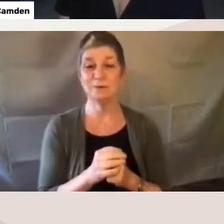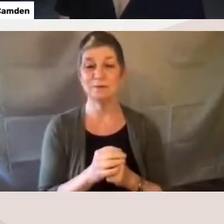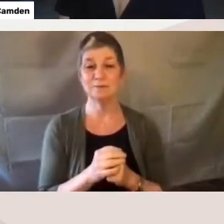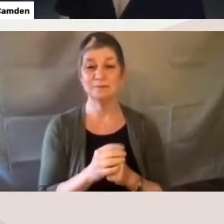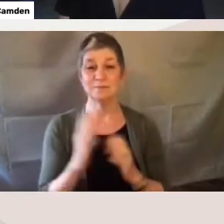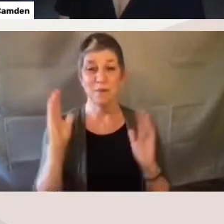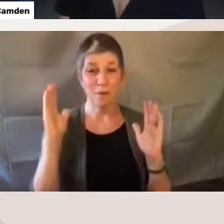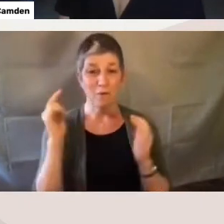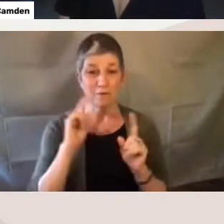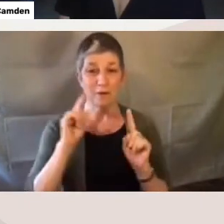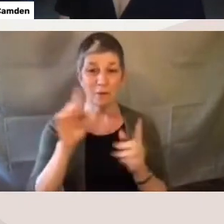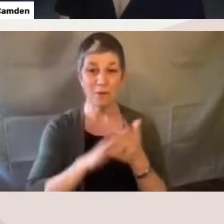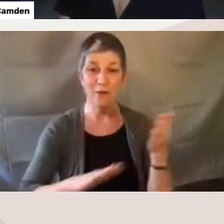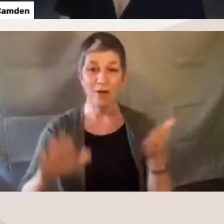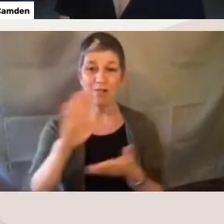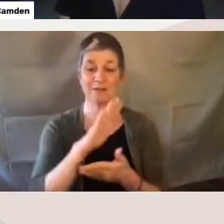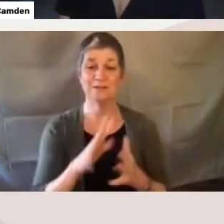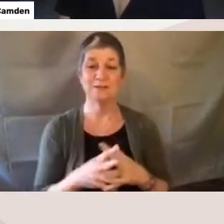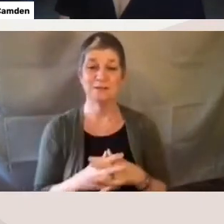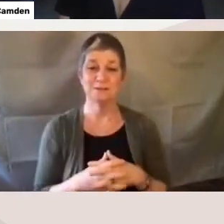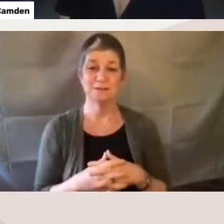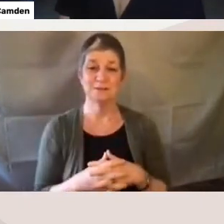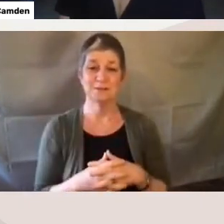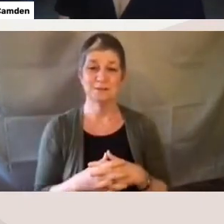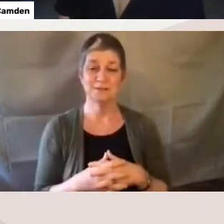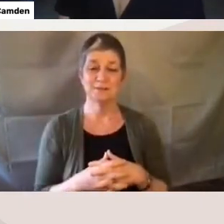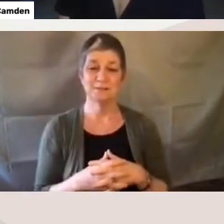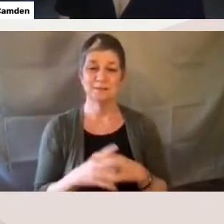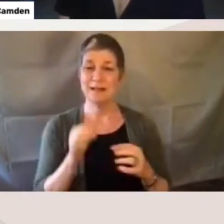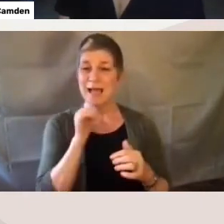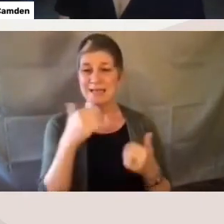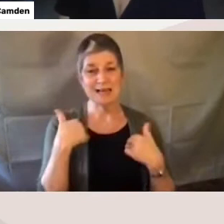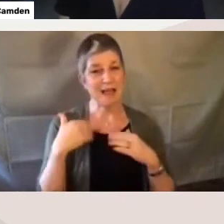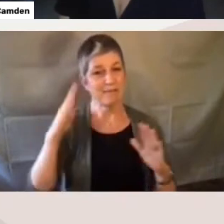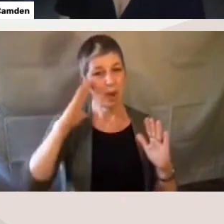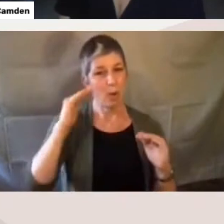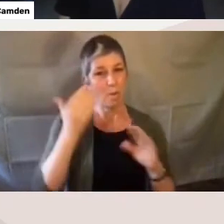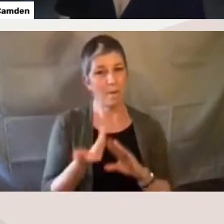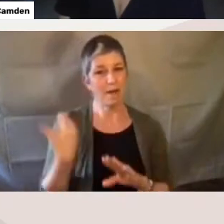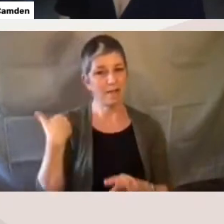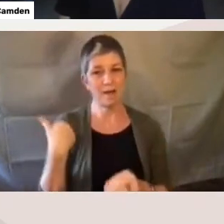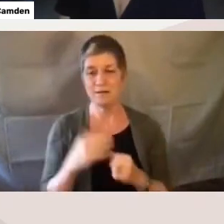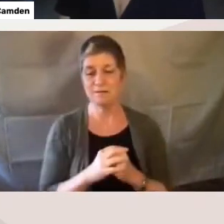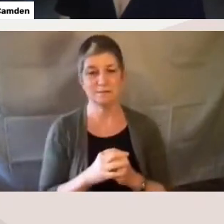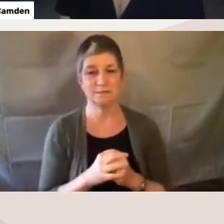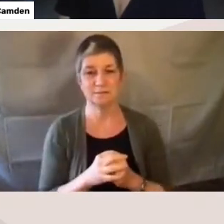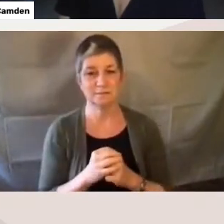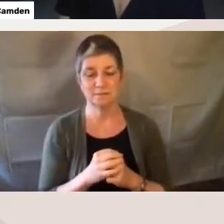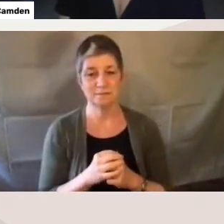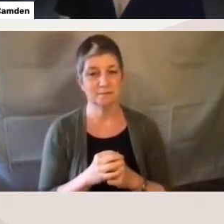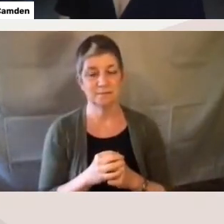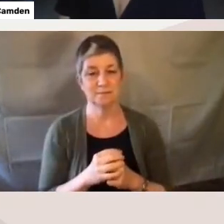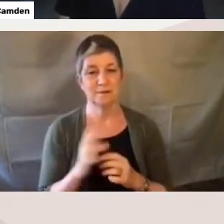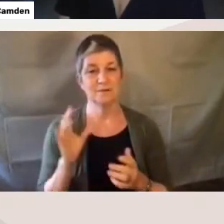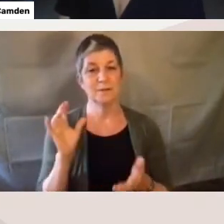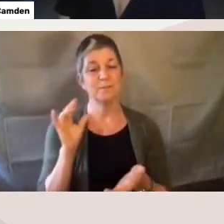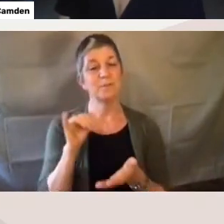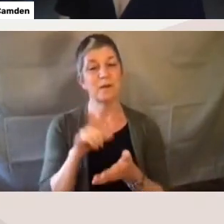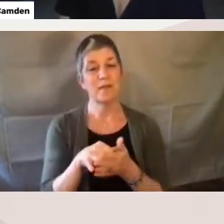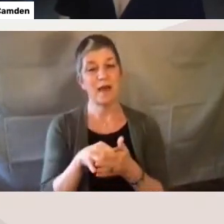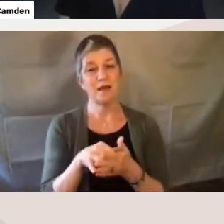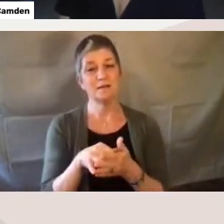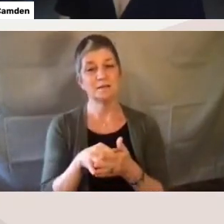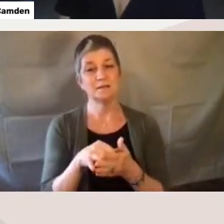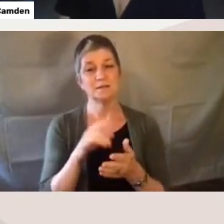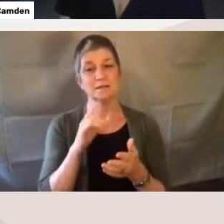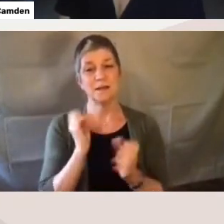hopefully go to college. I didn't have that hope back then, so that has definitely